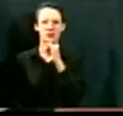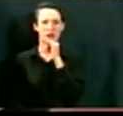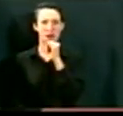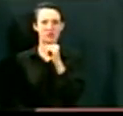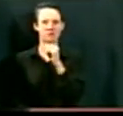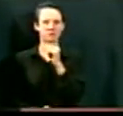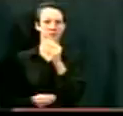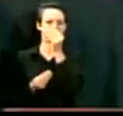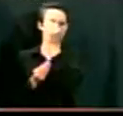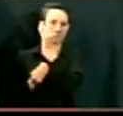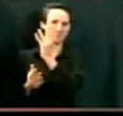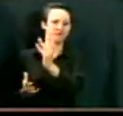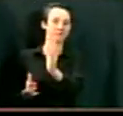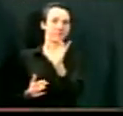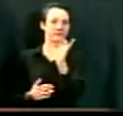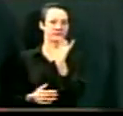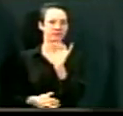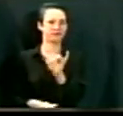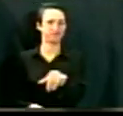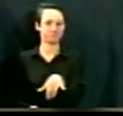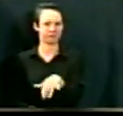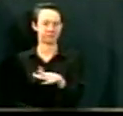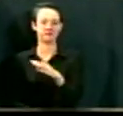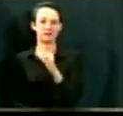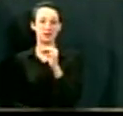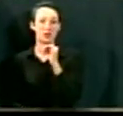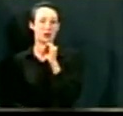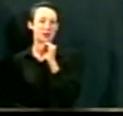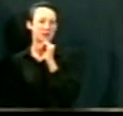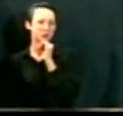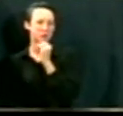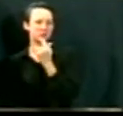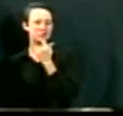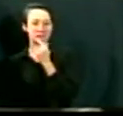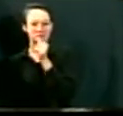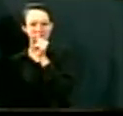that information. I don't present it as a secret, but